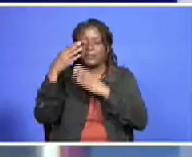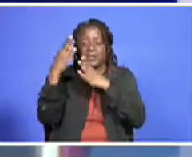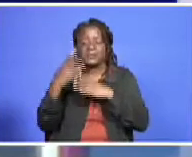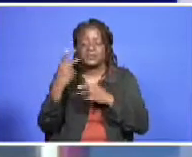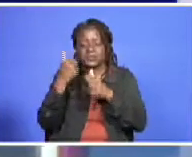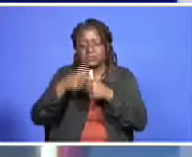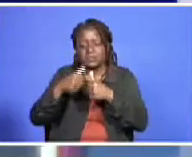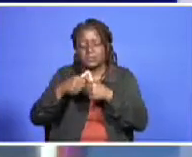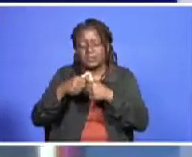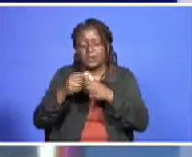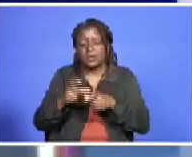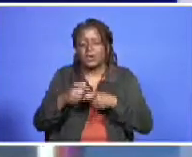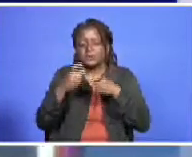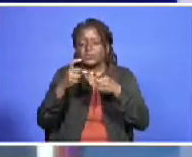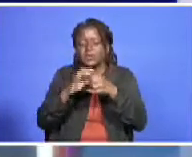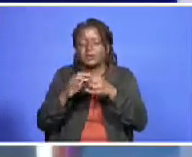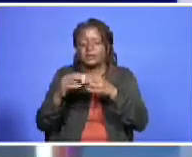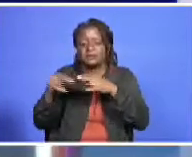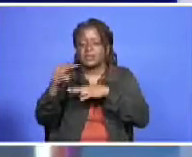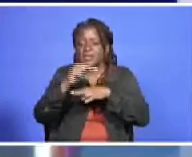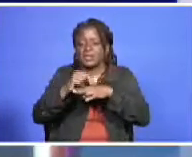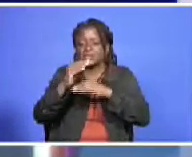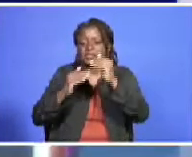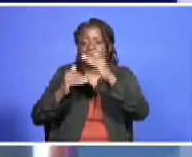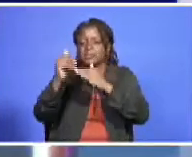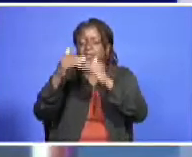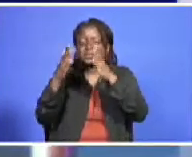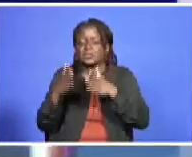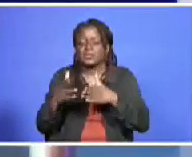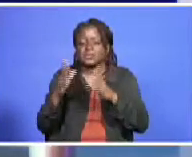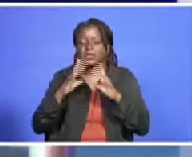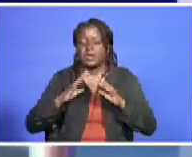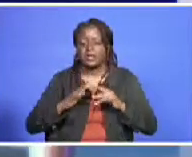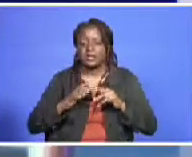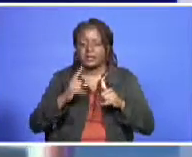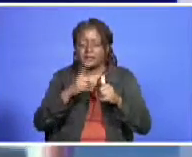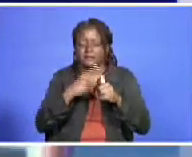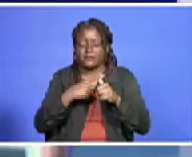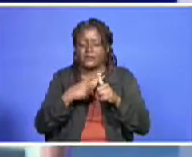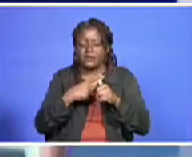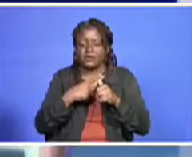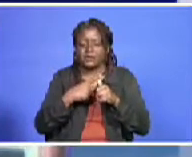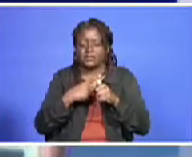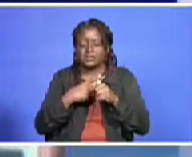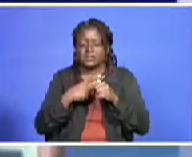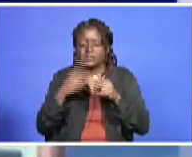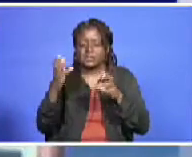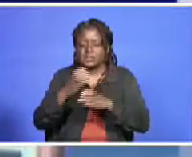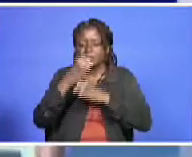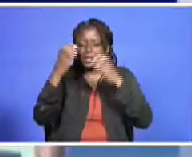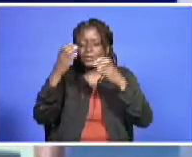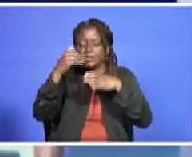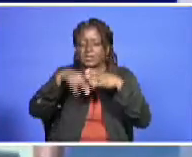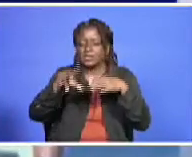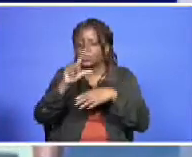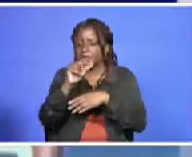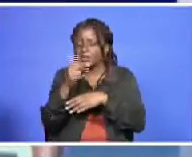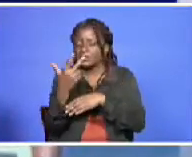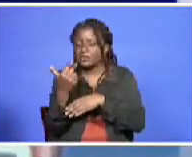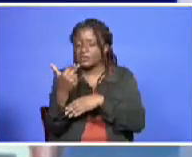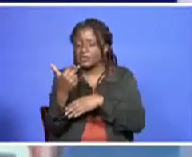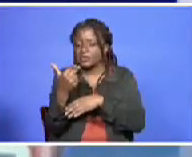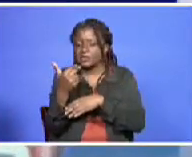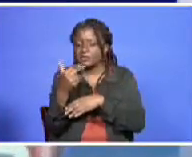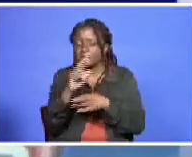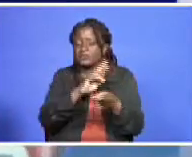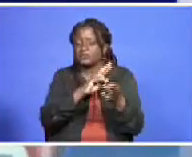on contributions of nation builders. The holiday, which was first officially observed back in 2013, replaces the